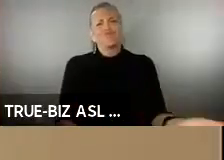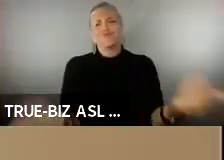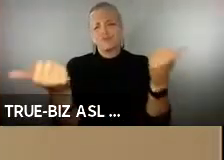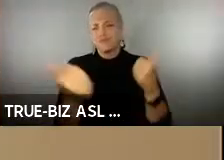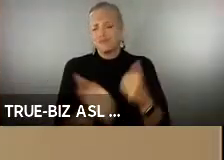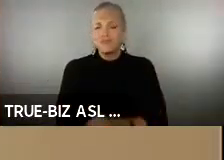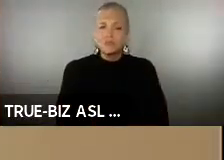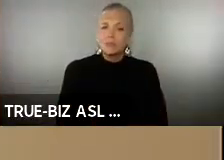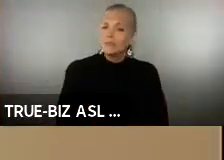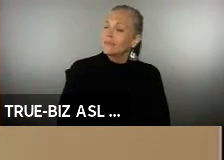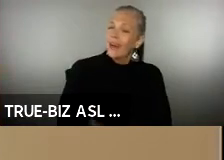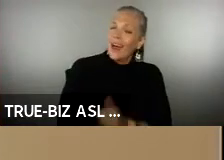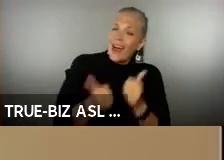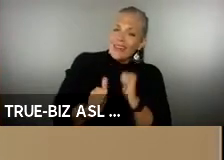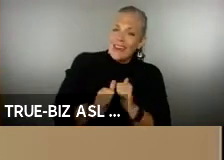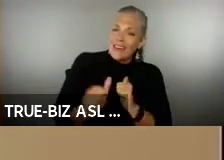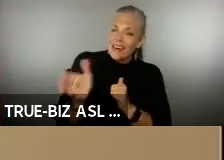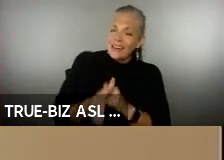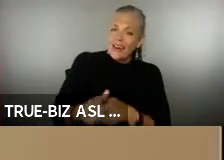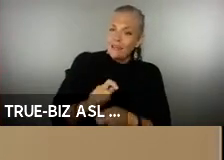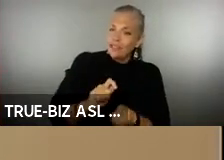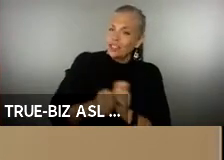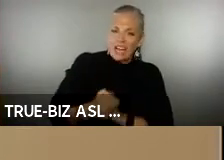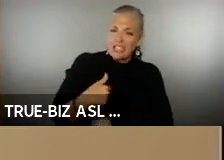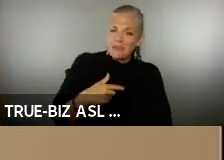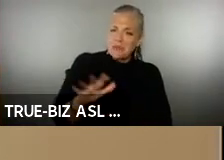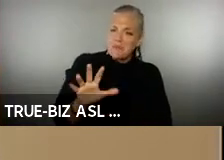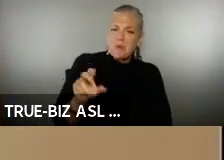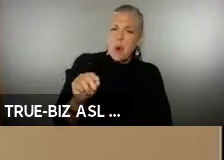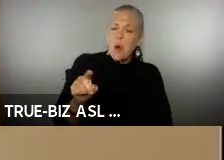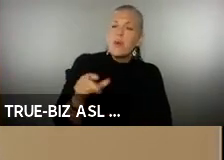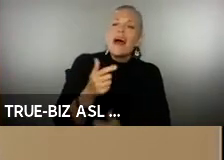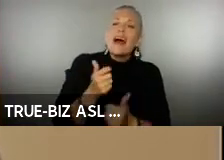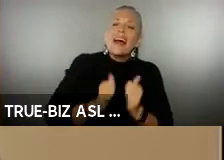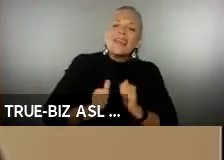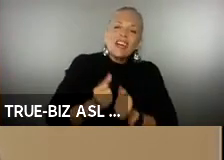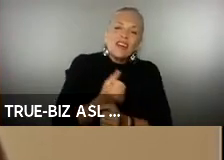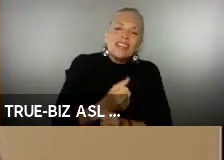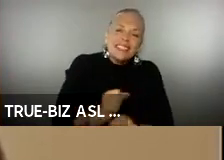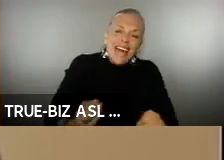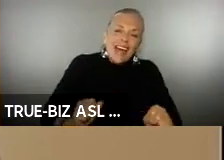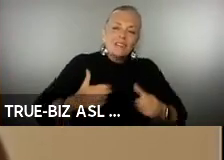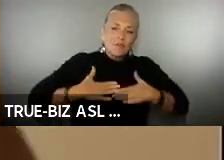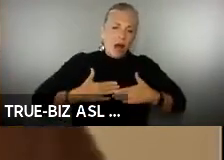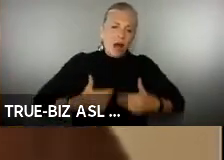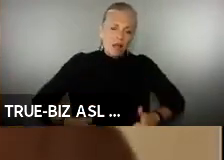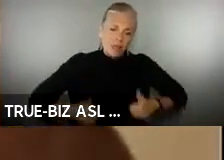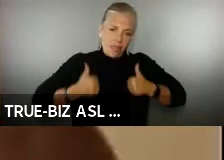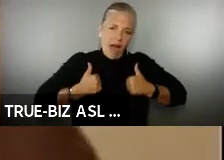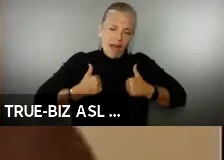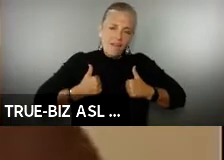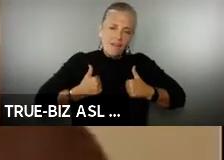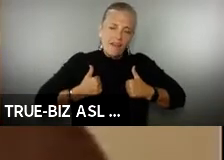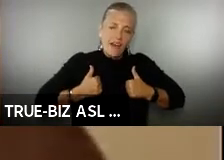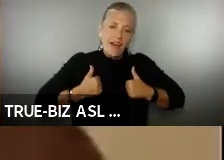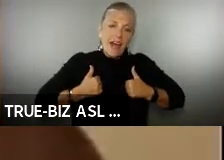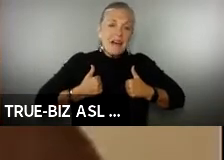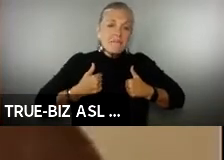think theater ever changed me. I think it saved my life. And I think Spectrum Theatre Ensemble has made it a life worth living.